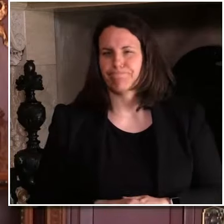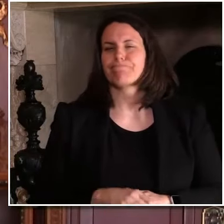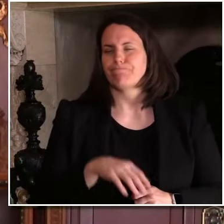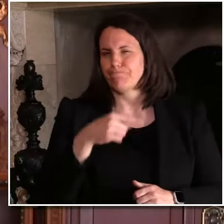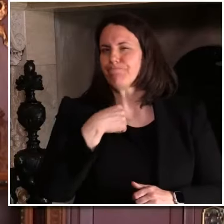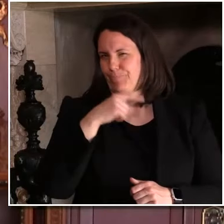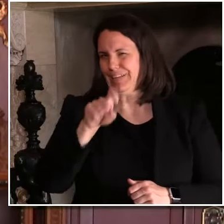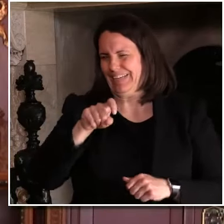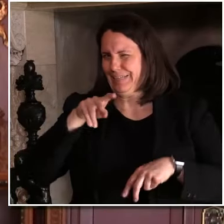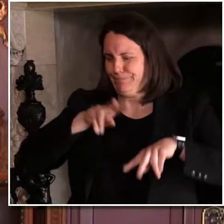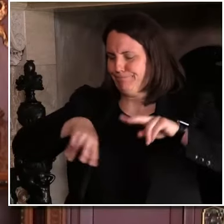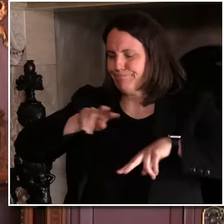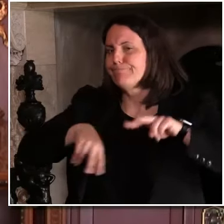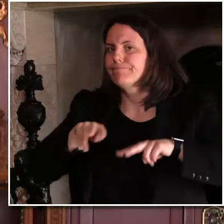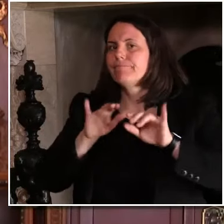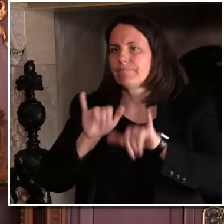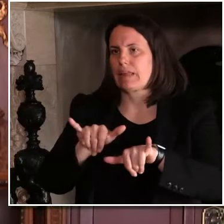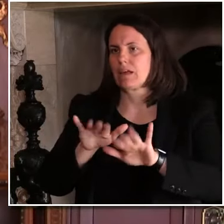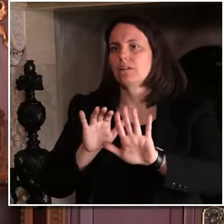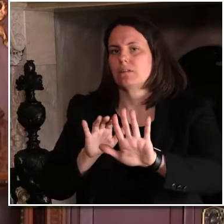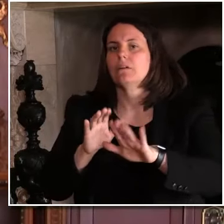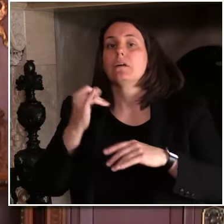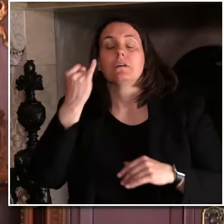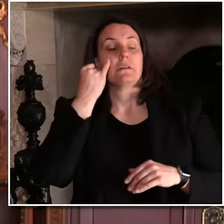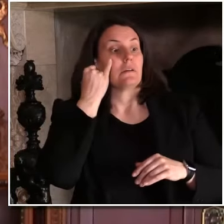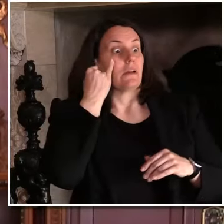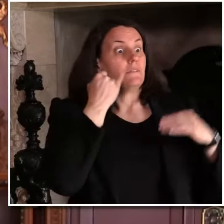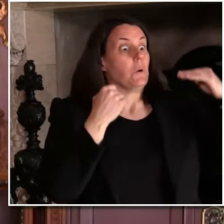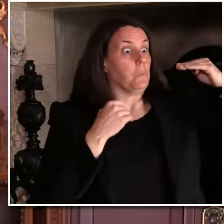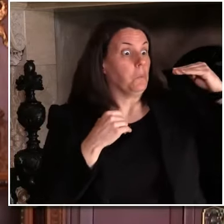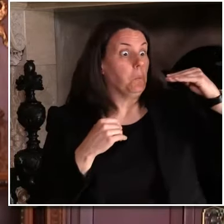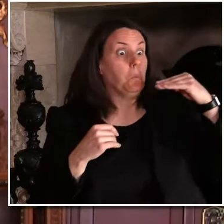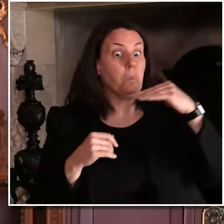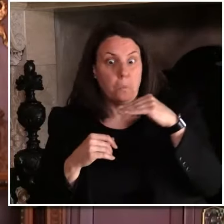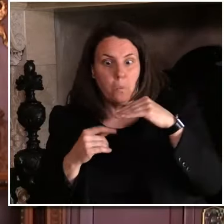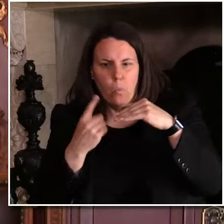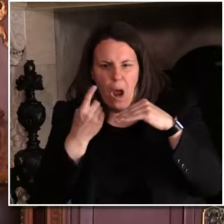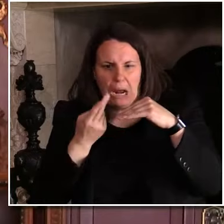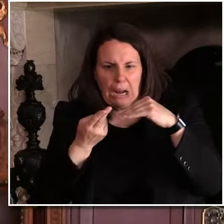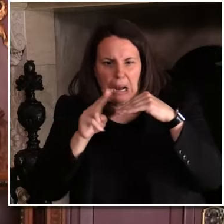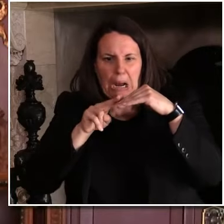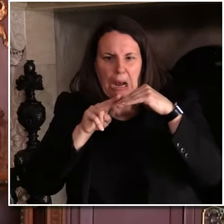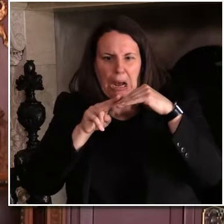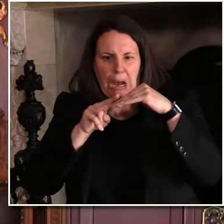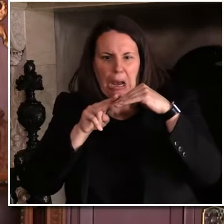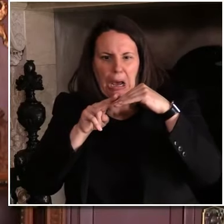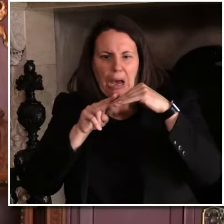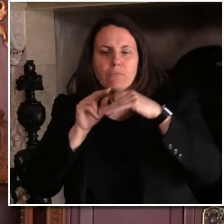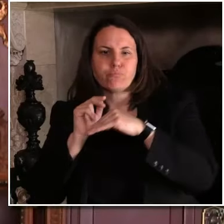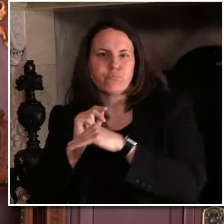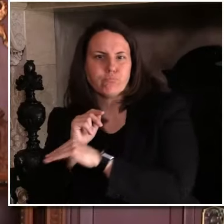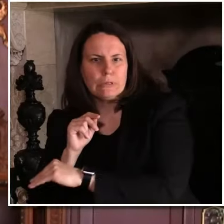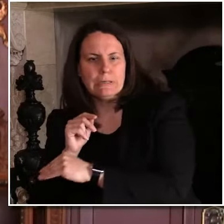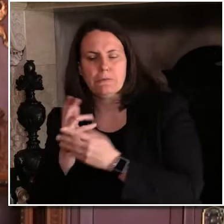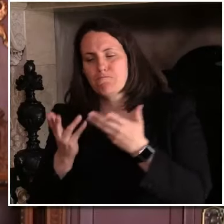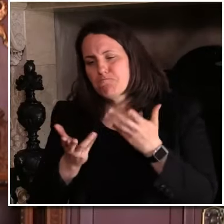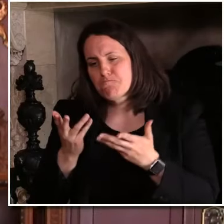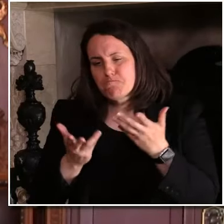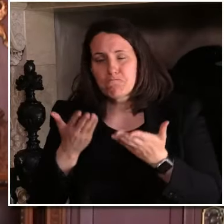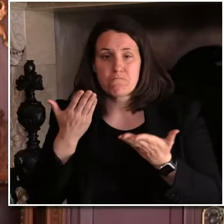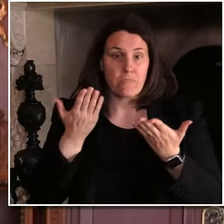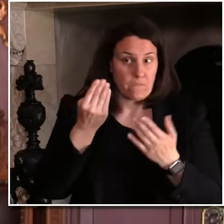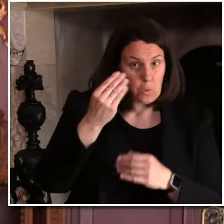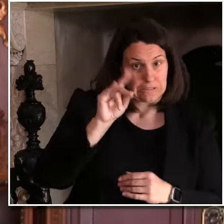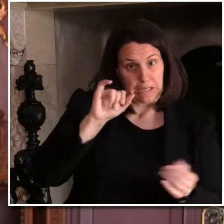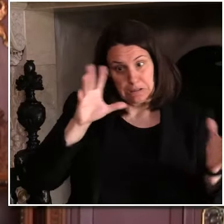We need to see 14 consecutive days. That is very important. But if there's reason to believe that one day was an anomaly, I guess we